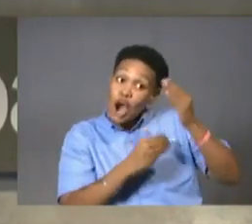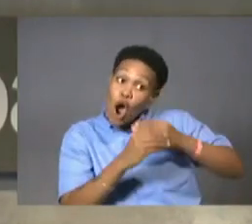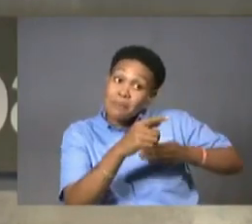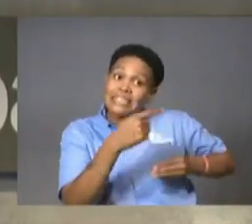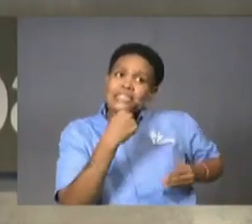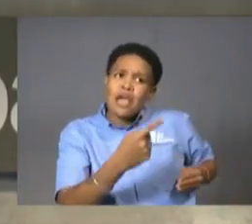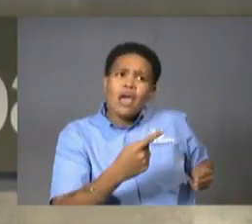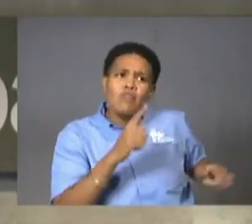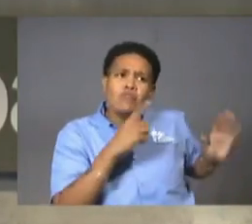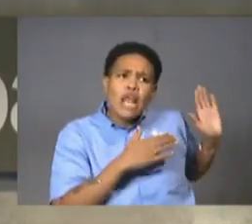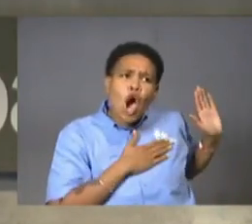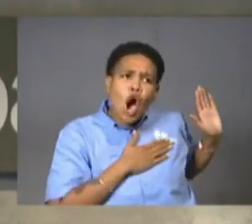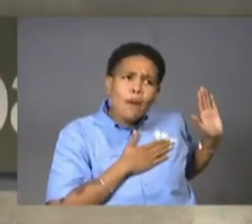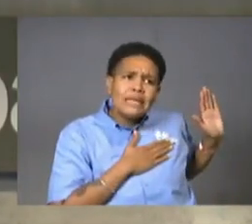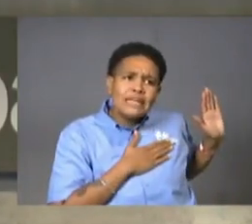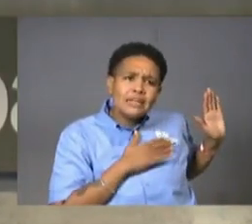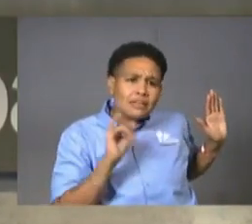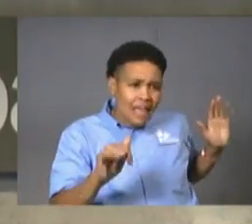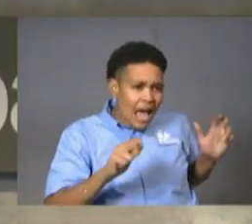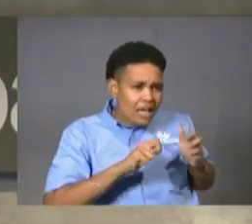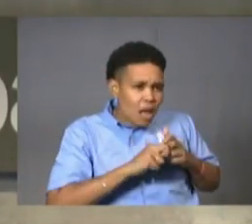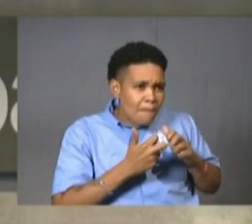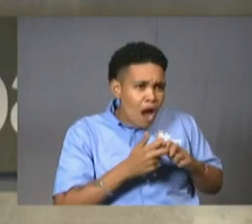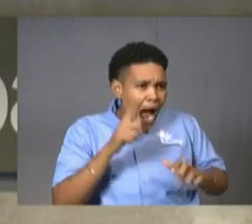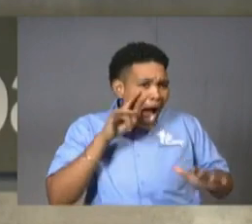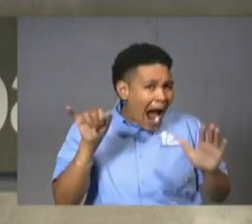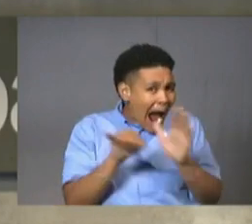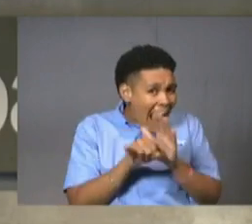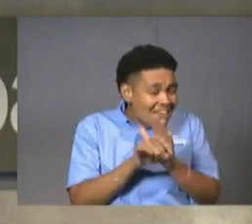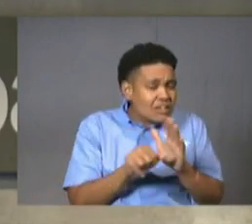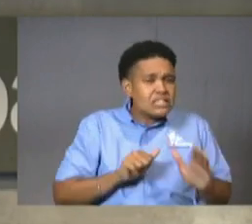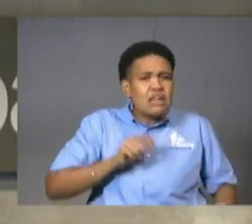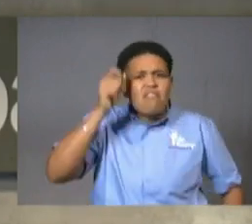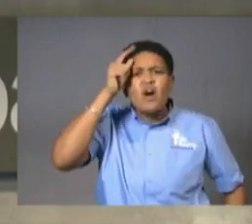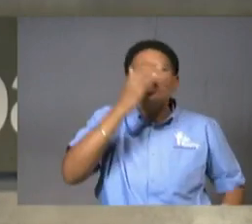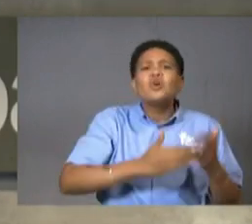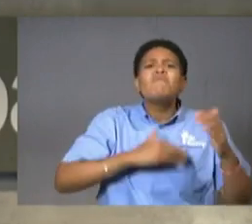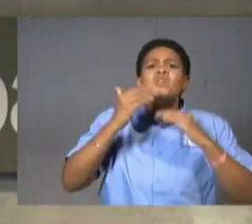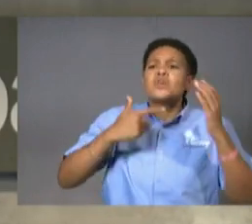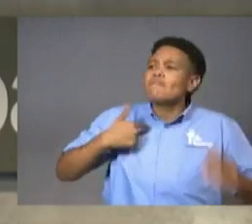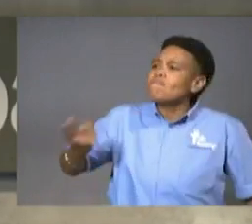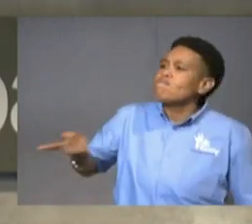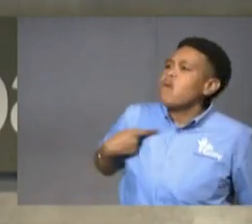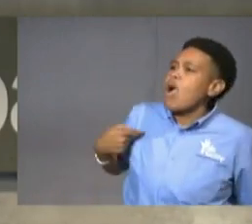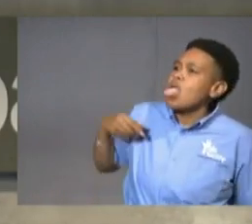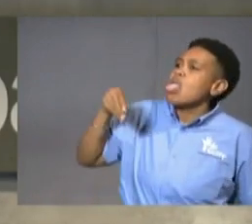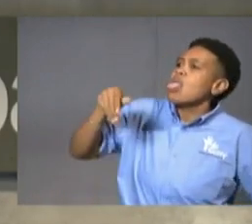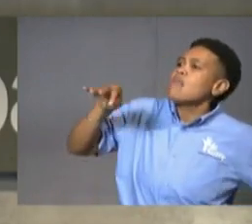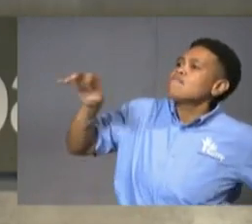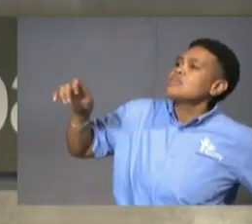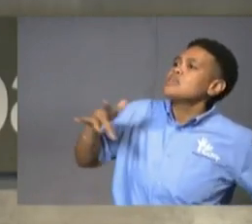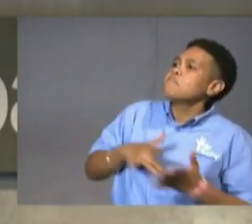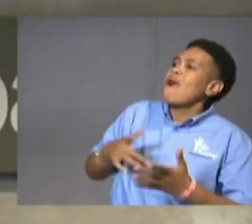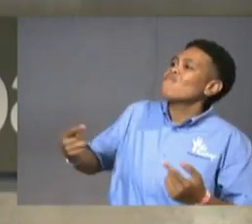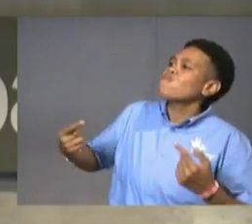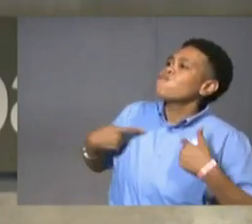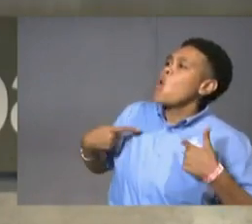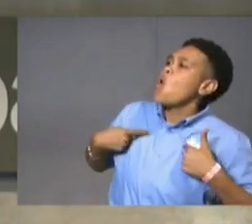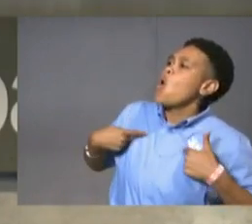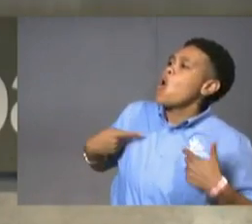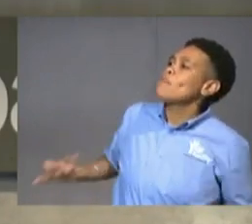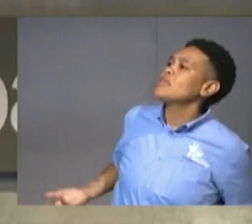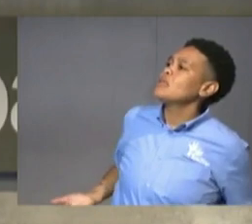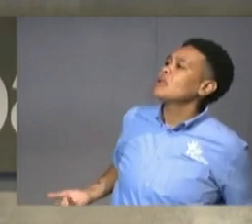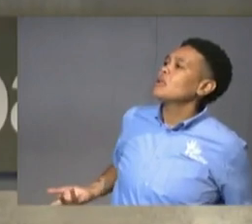to. Now, this is a problem I identify with, and I understand some of the frustration that many members of the public feel,